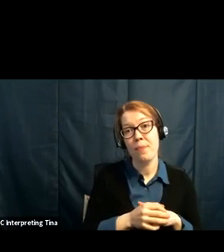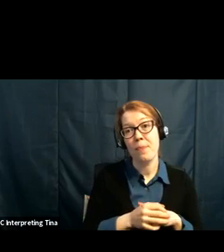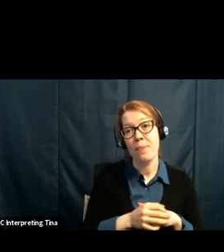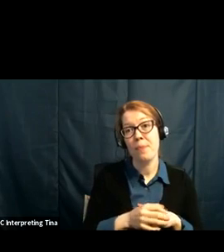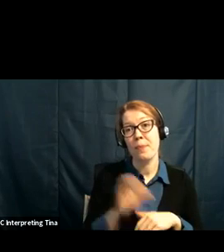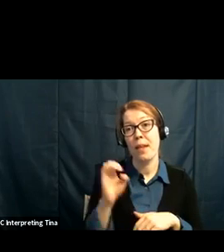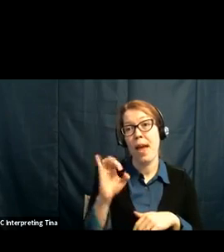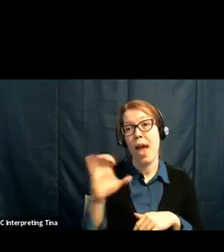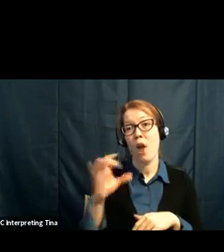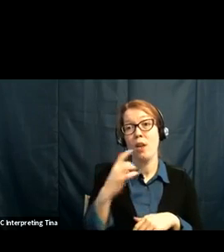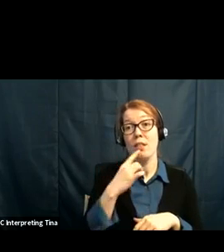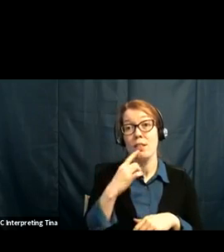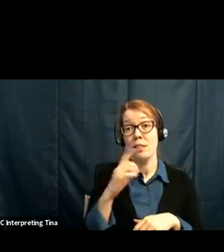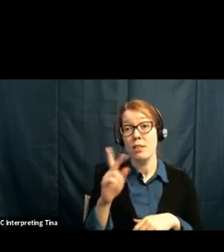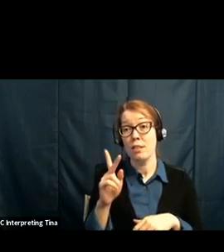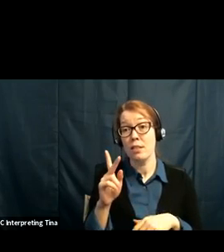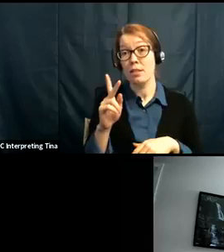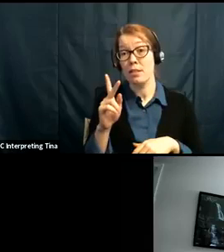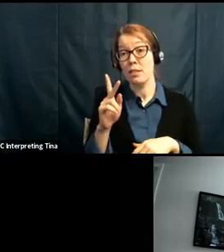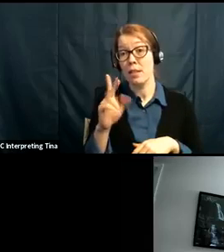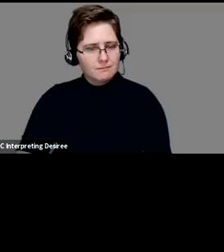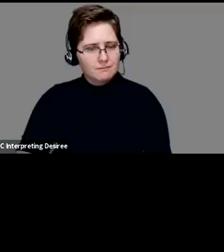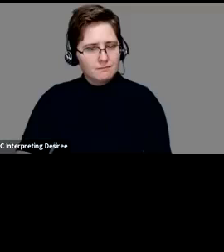Okay, Kaylee?